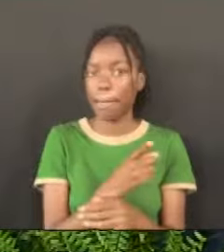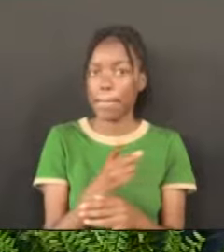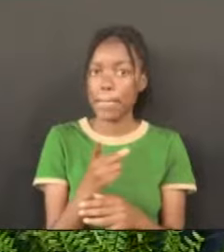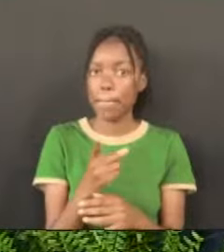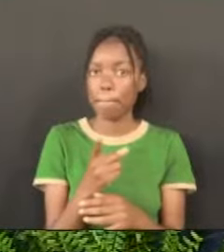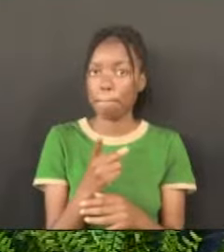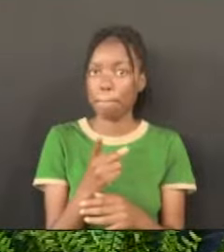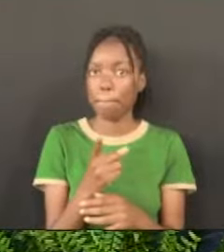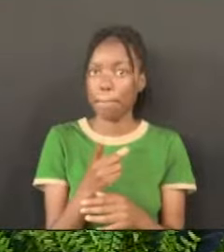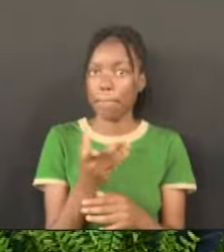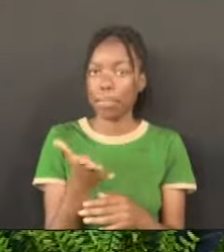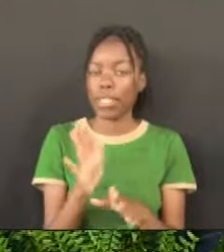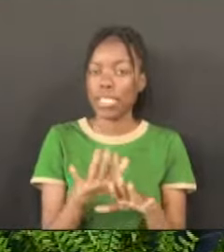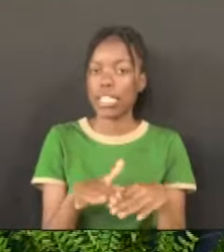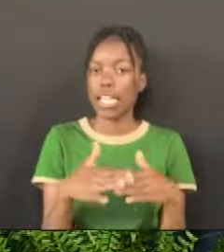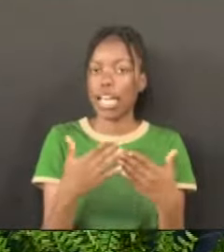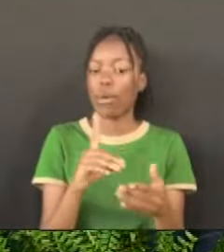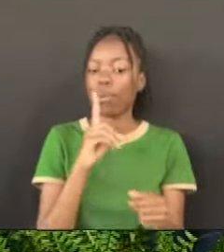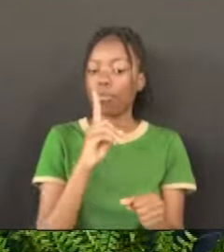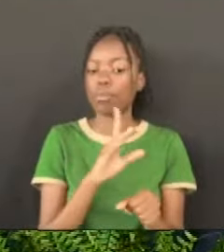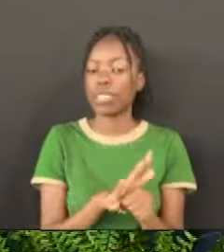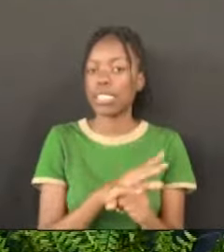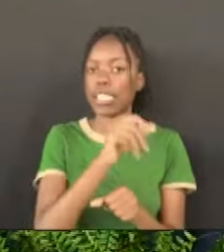promises them that they will never be alone.